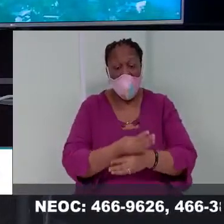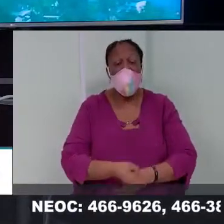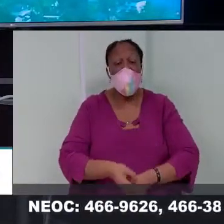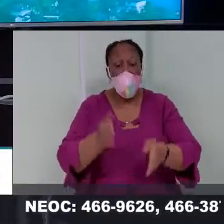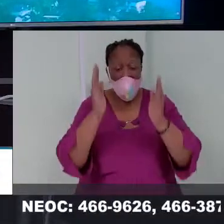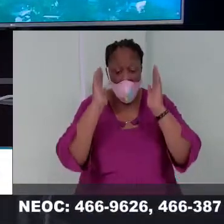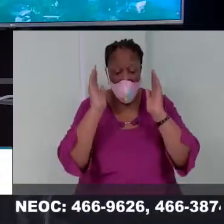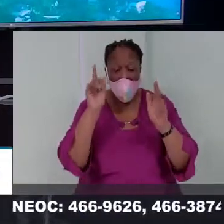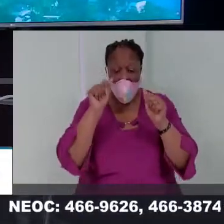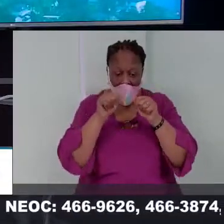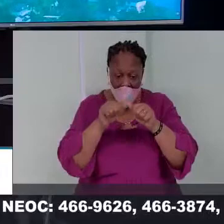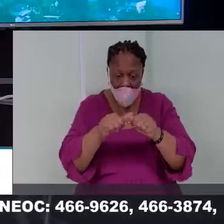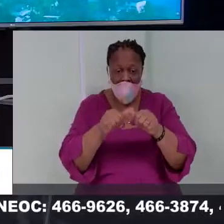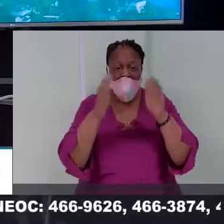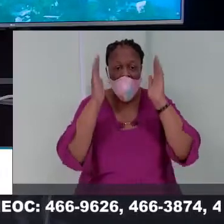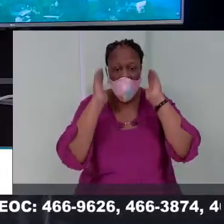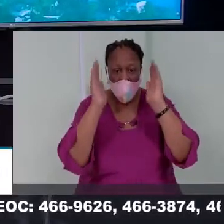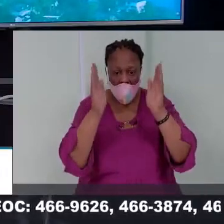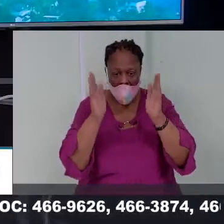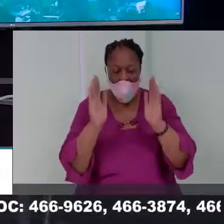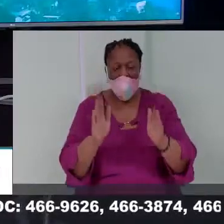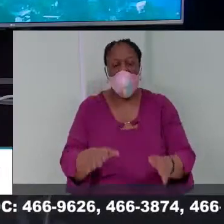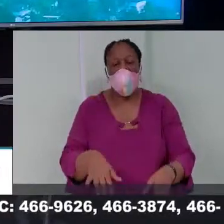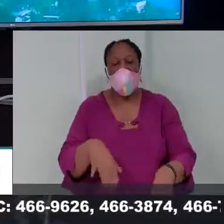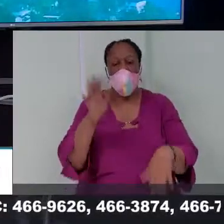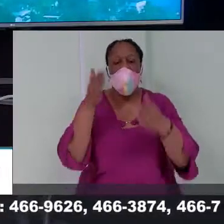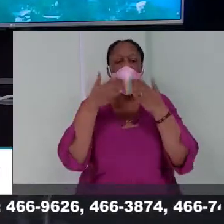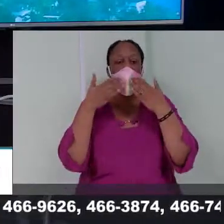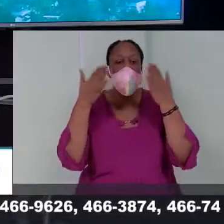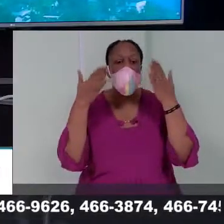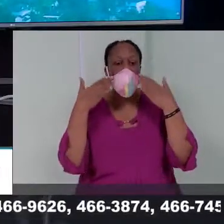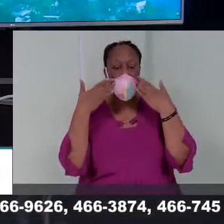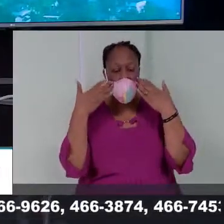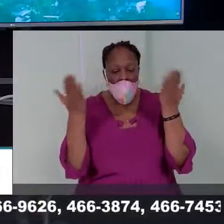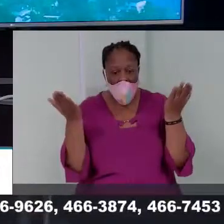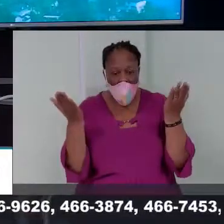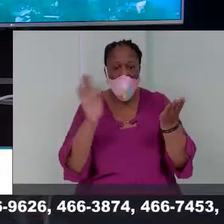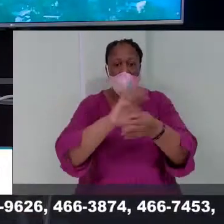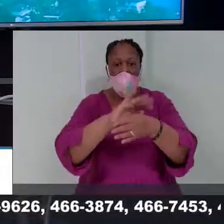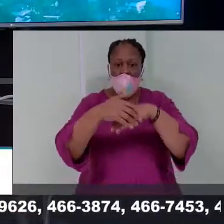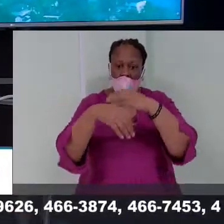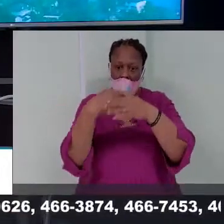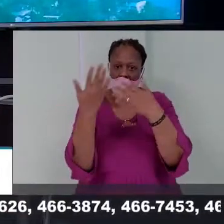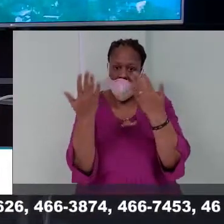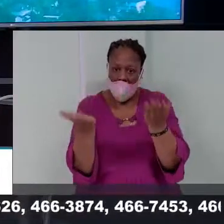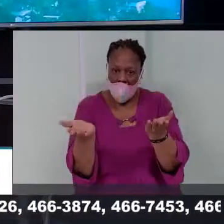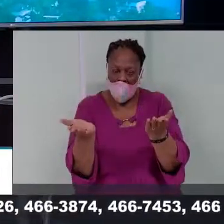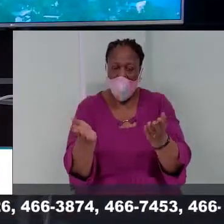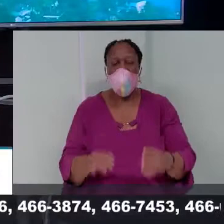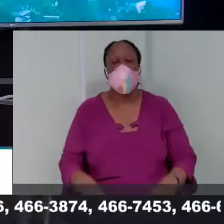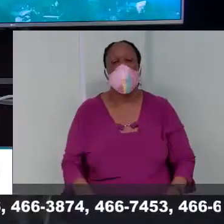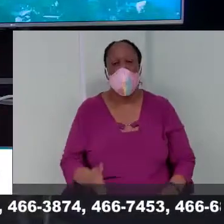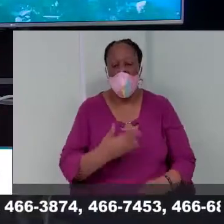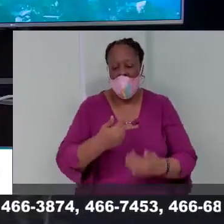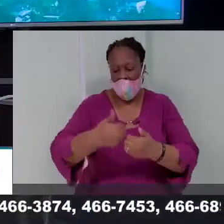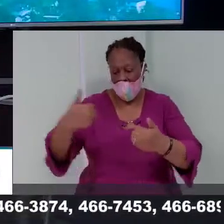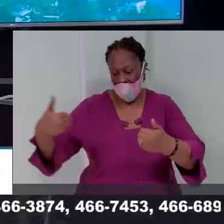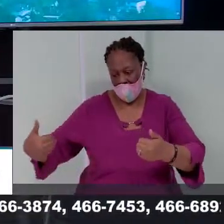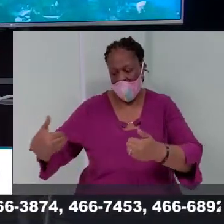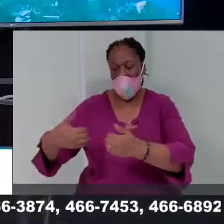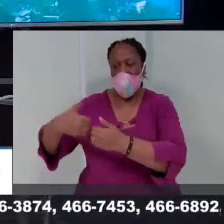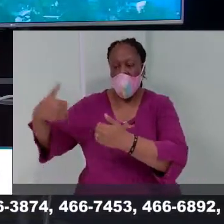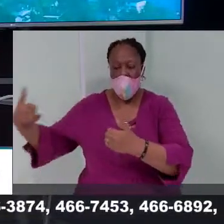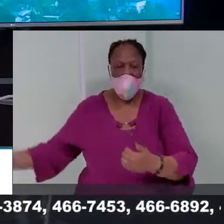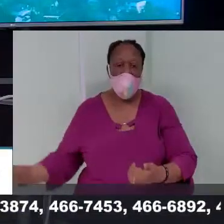measures that have been put in place, that is the covering of the nose and the mouth with